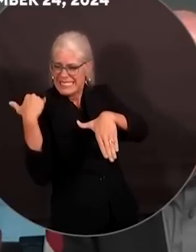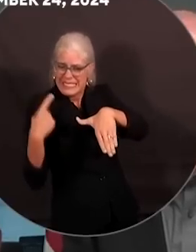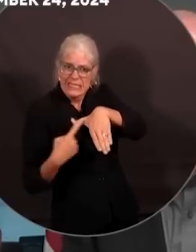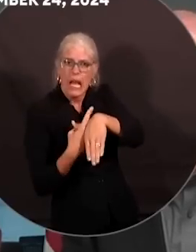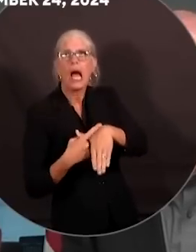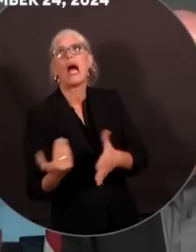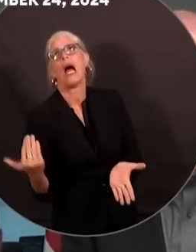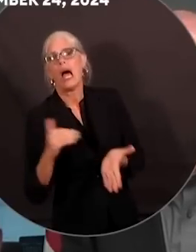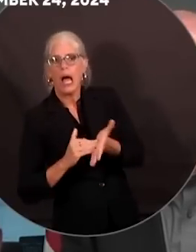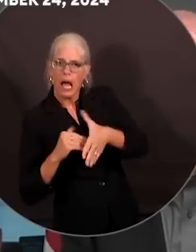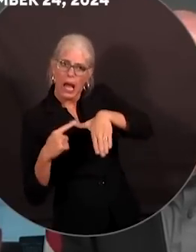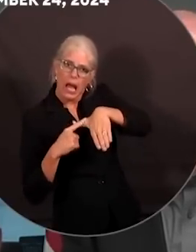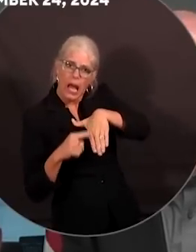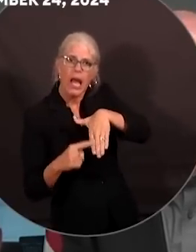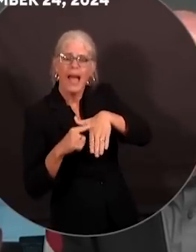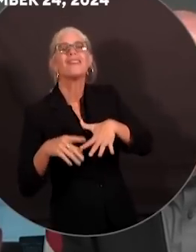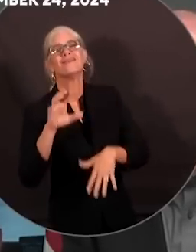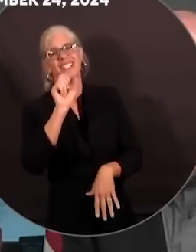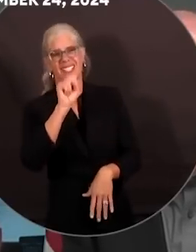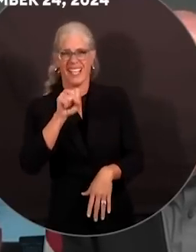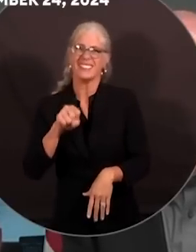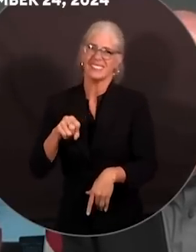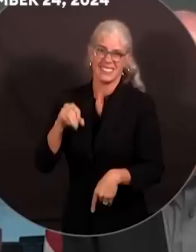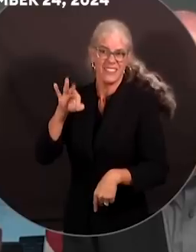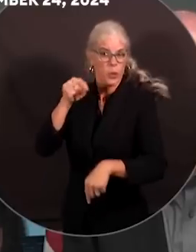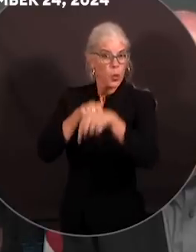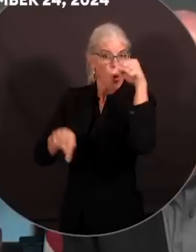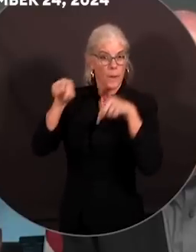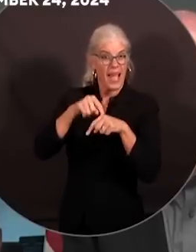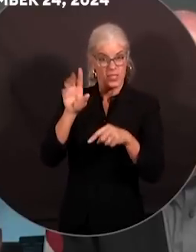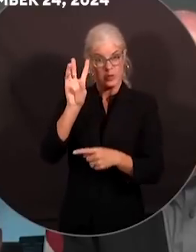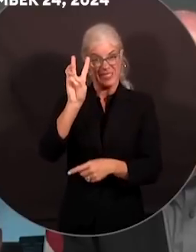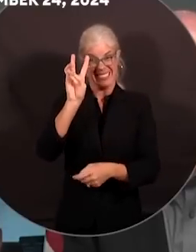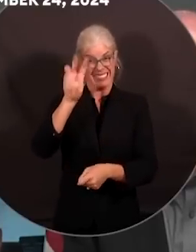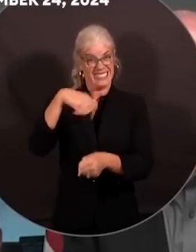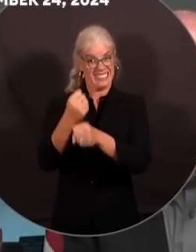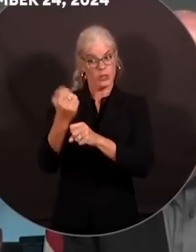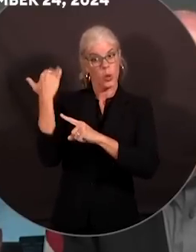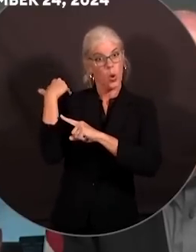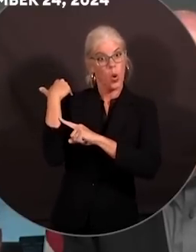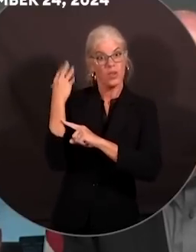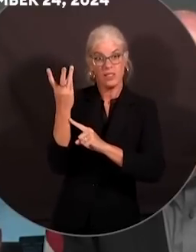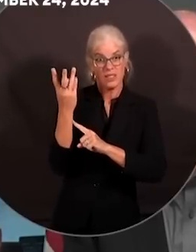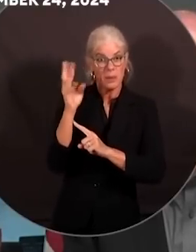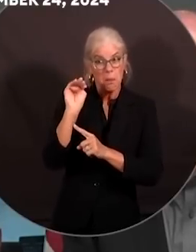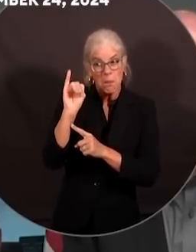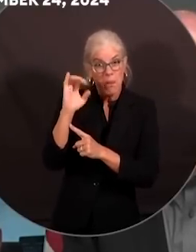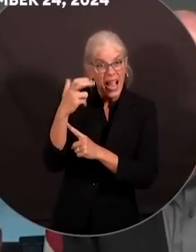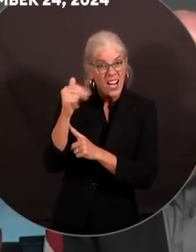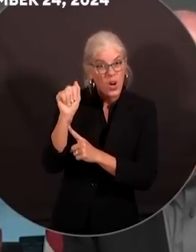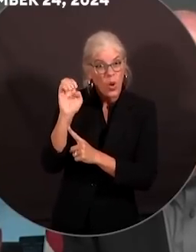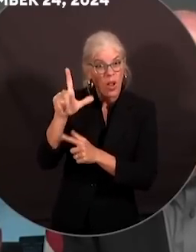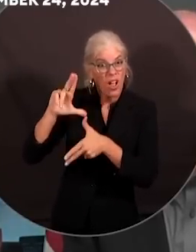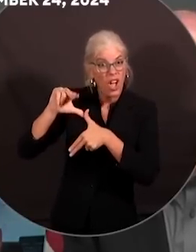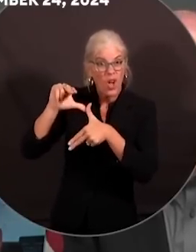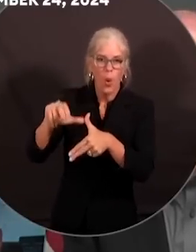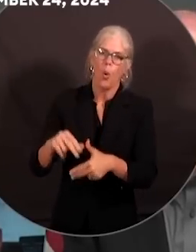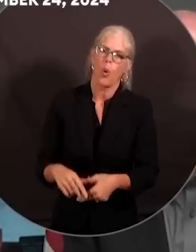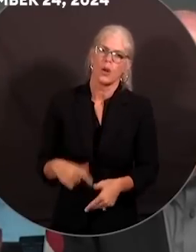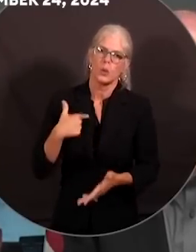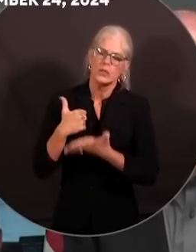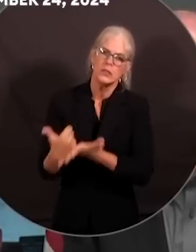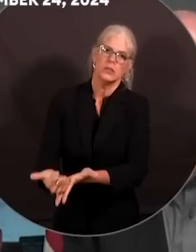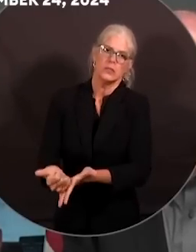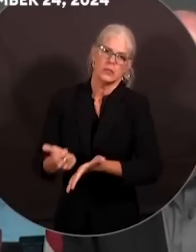if you go back 6 years to Michael, and we've done a lot to help, and there's been a lot of bounce